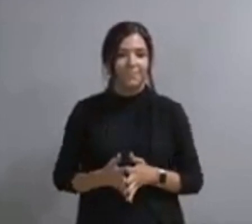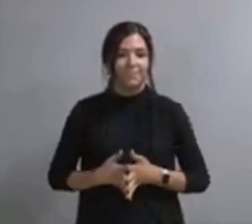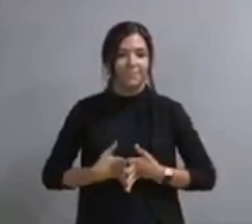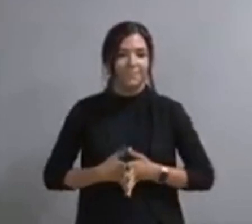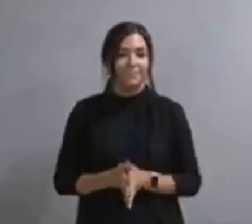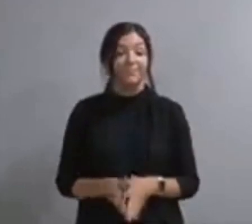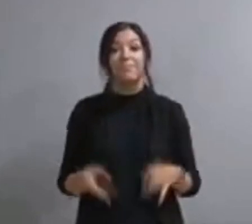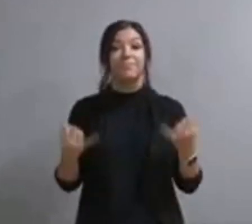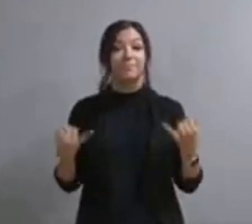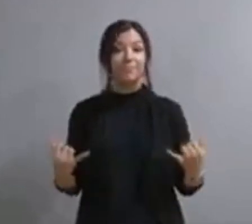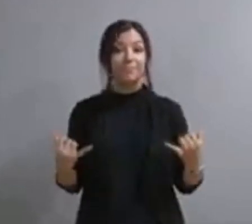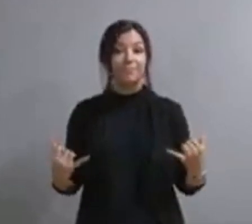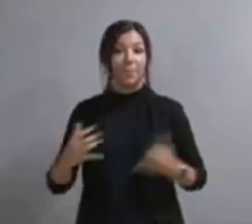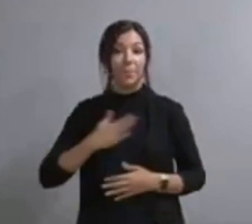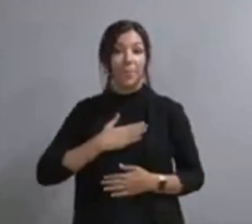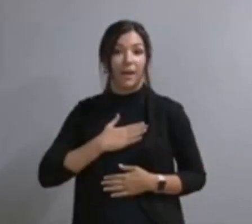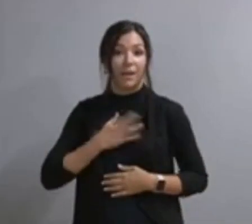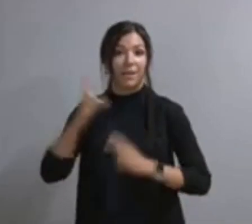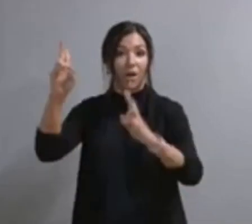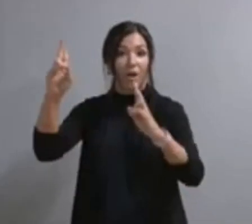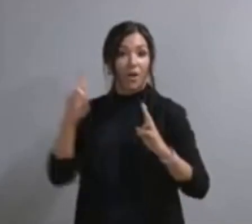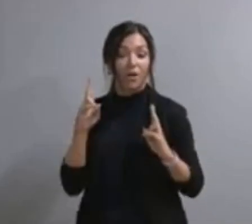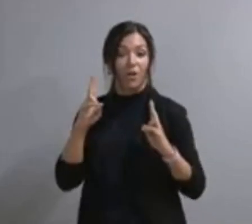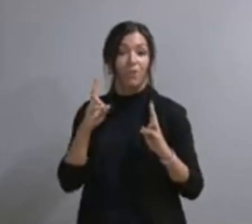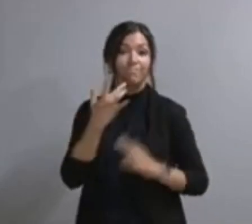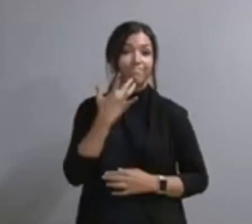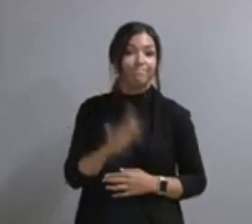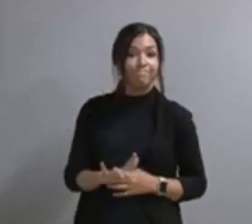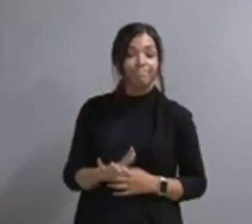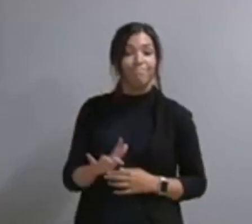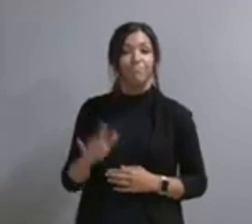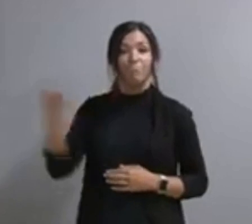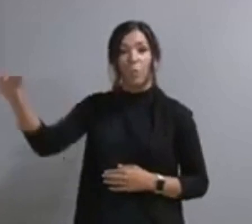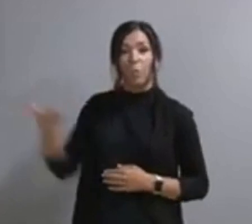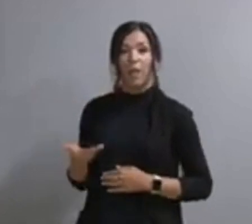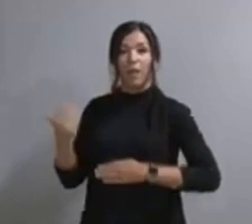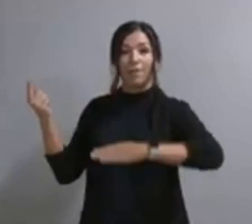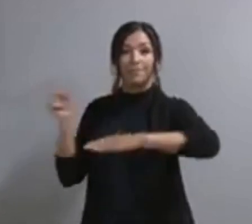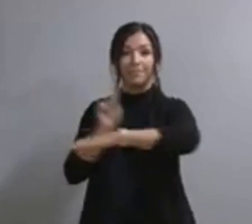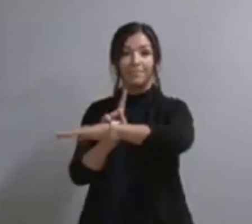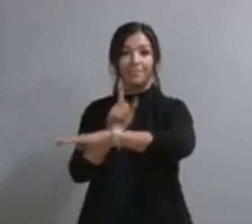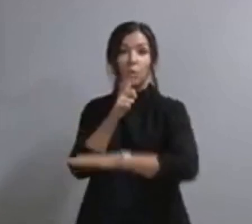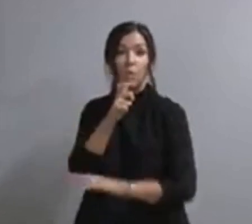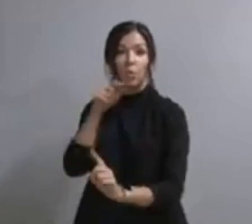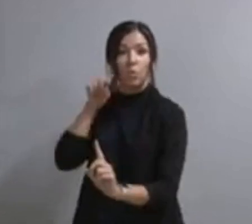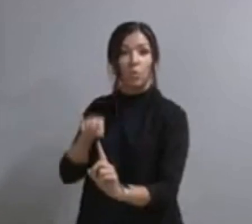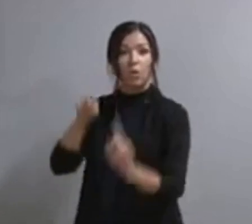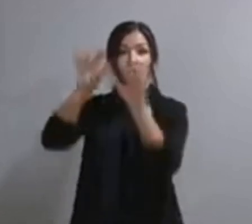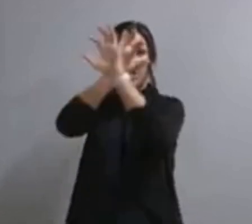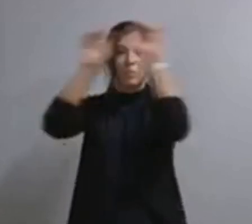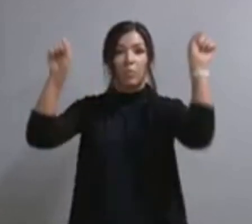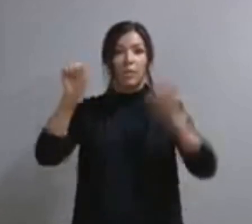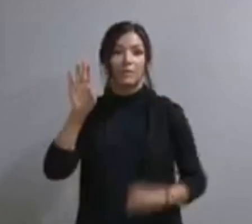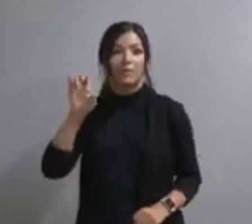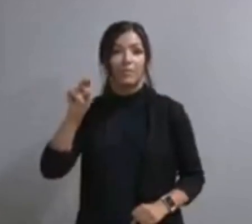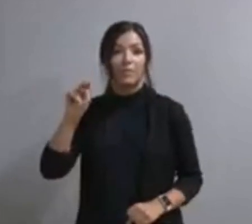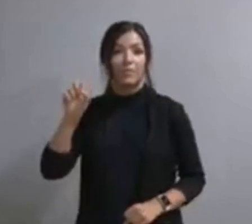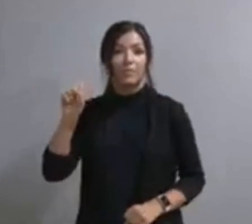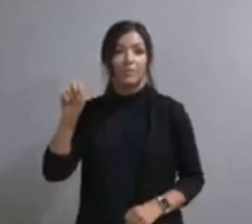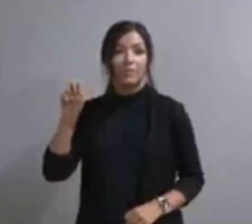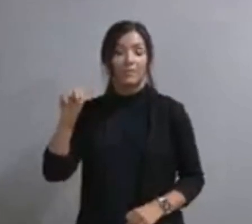It is now my distinguished honor and pleasure to welcome to the podium President Benson.